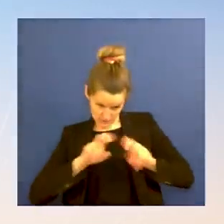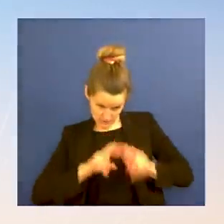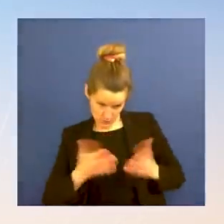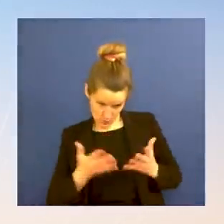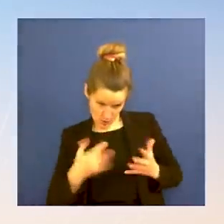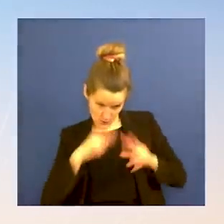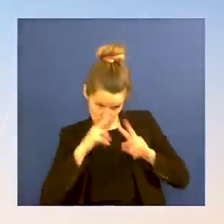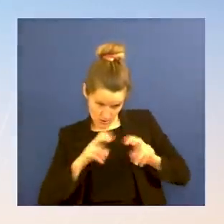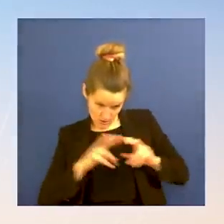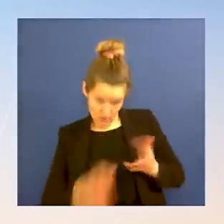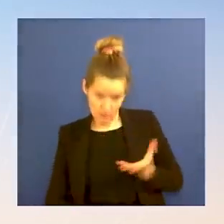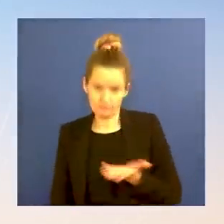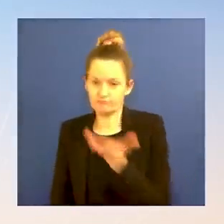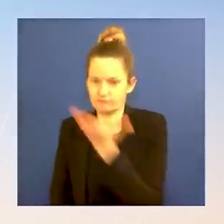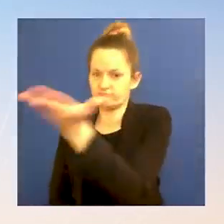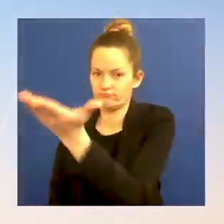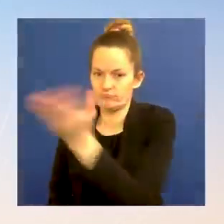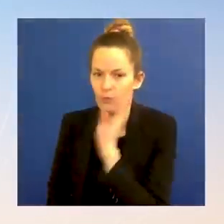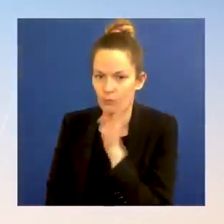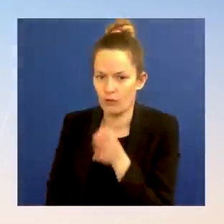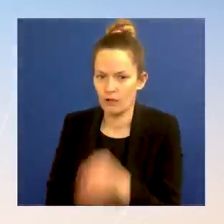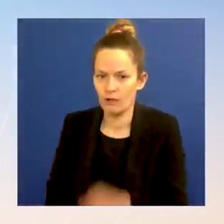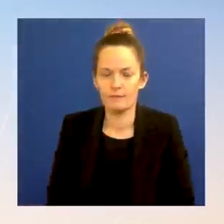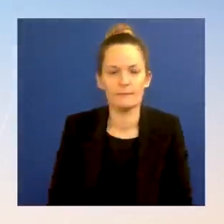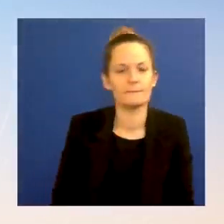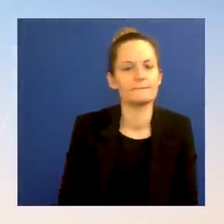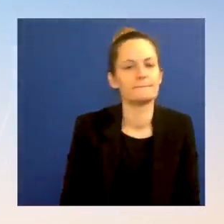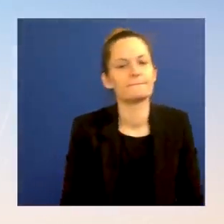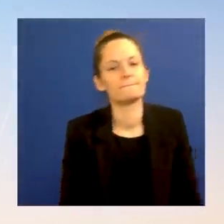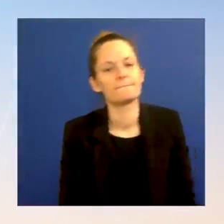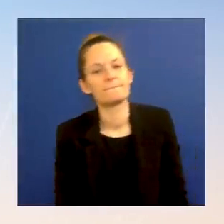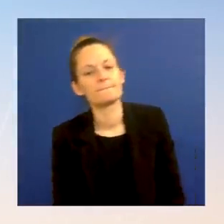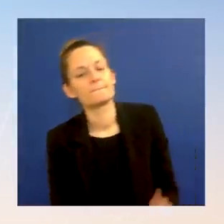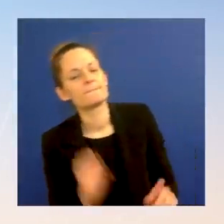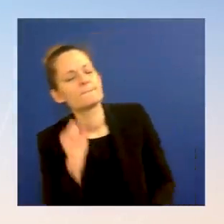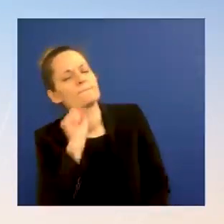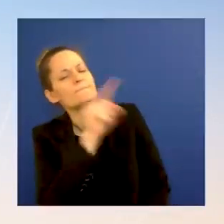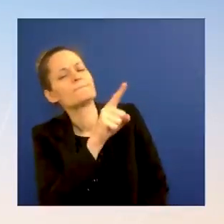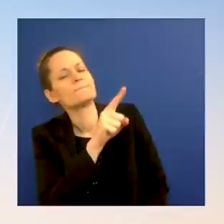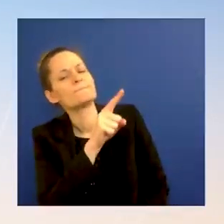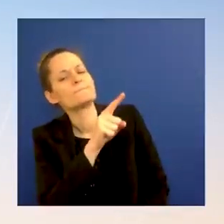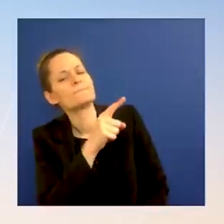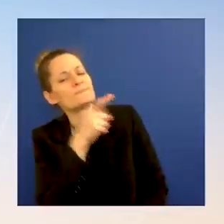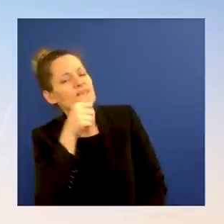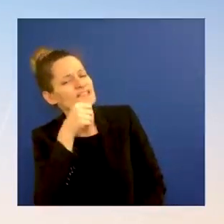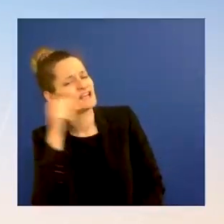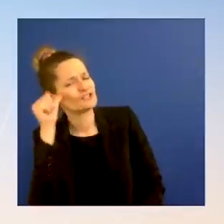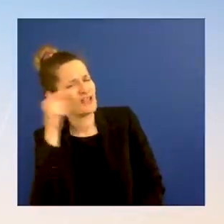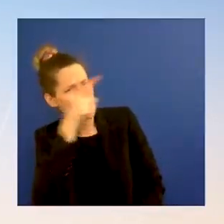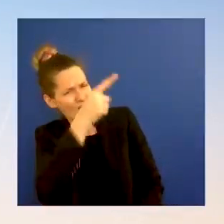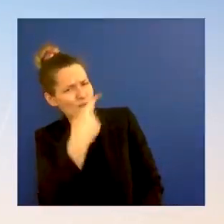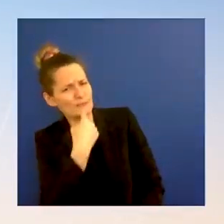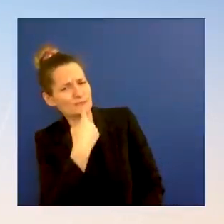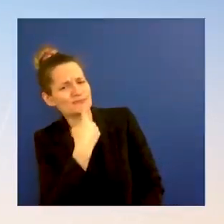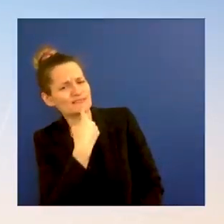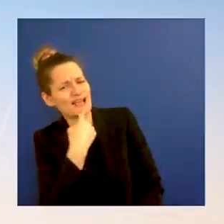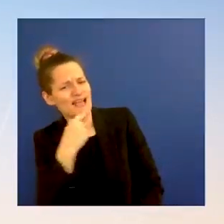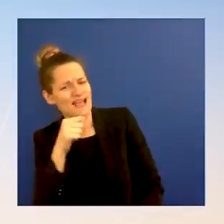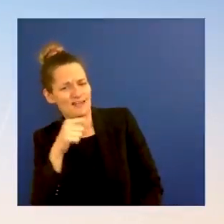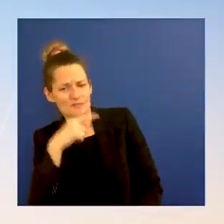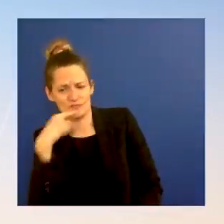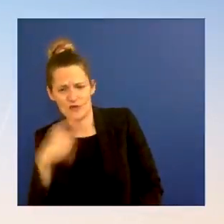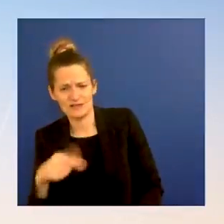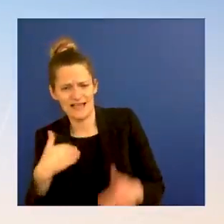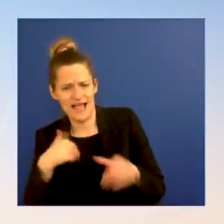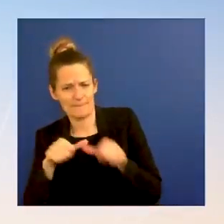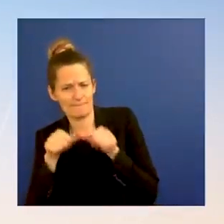I know yesterday you said that you didn't see Russia being booted from the UN Security Council because they have a permanent seat. How do you reconcile the